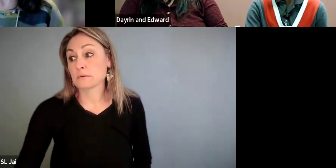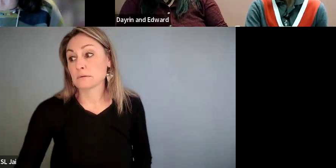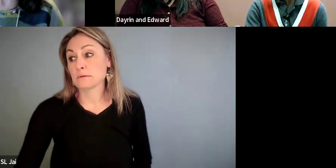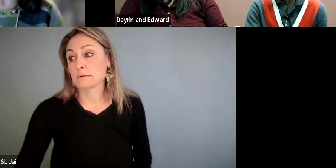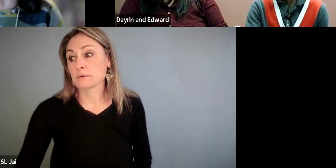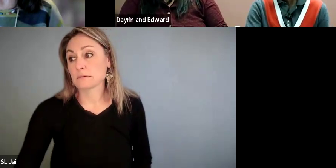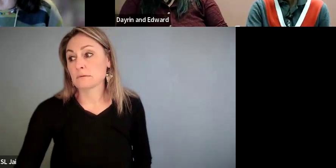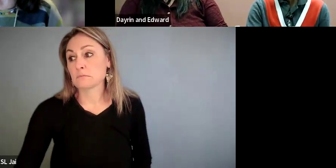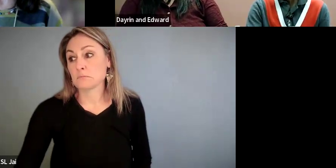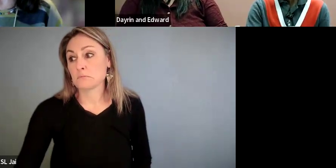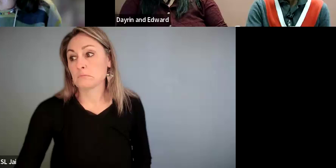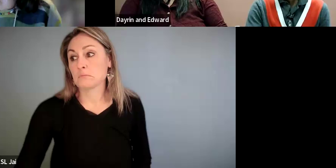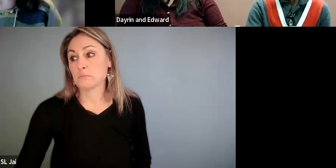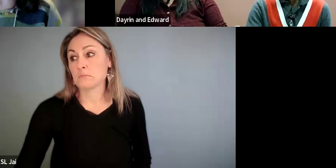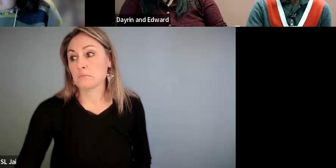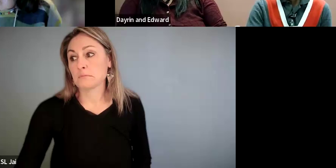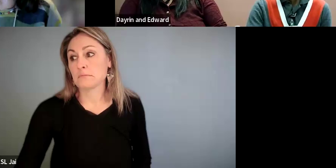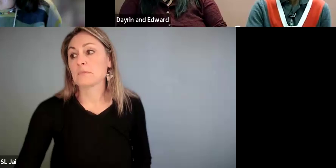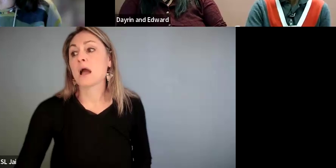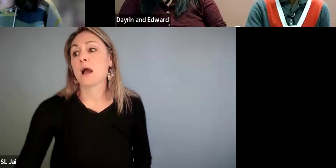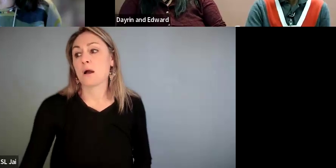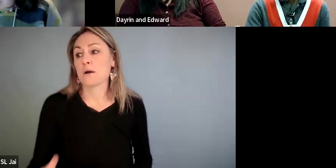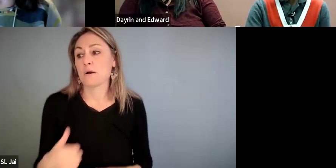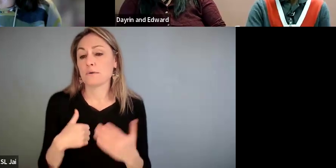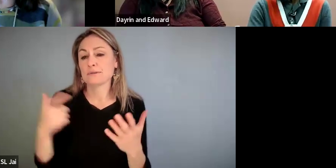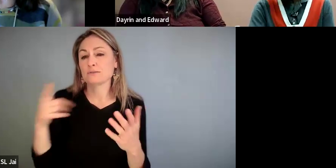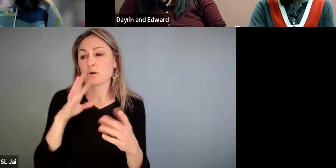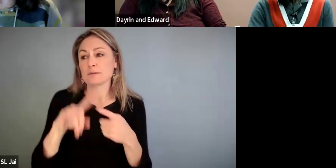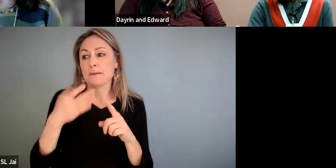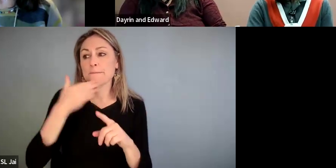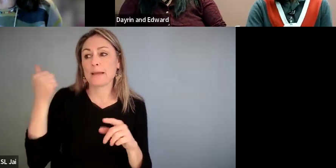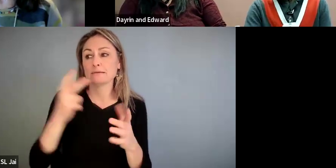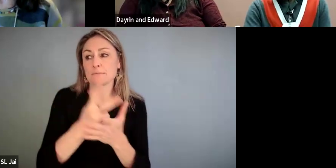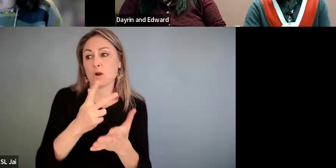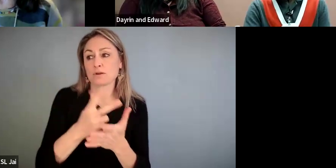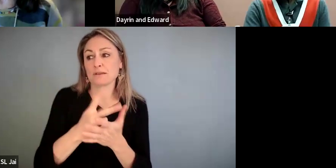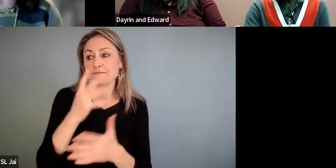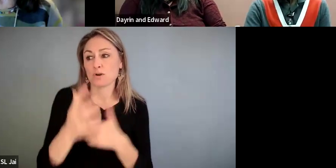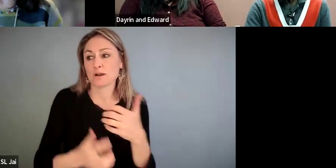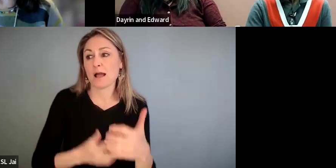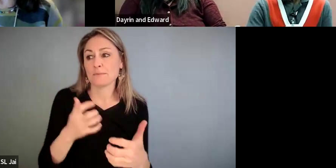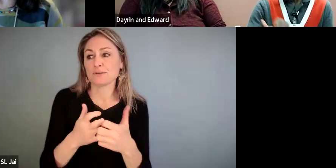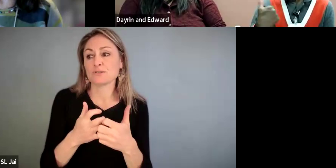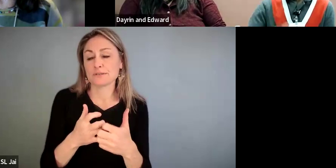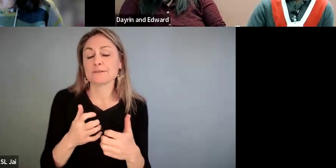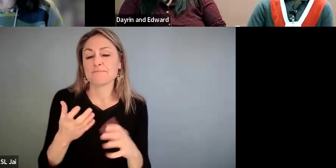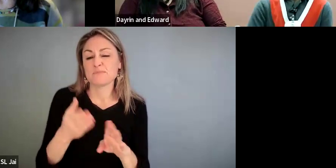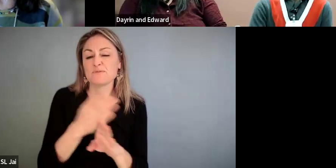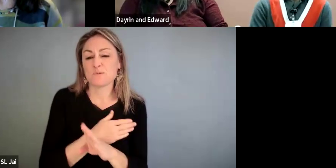asking for accommodation of longer time with the doctor to have a success appointment, which is